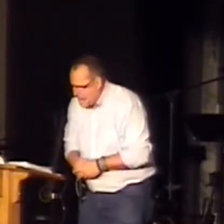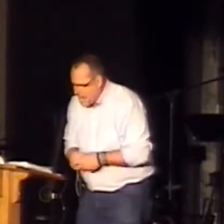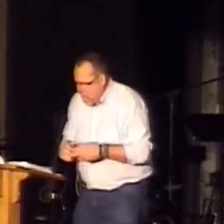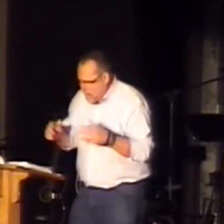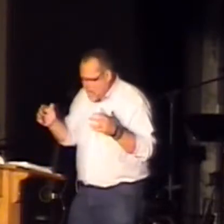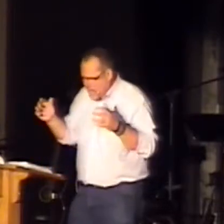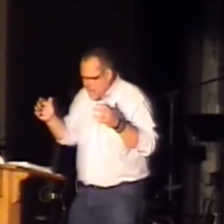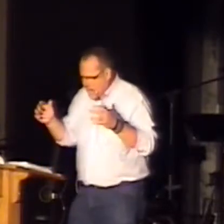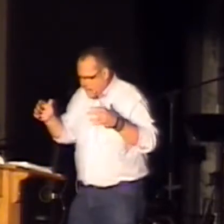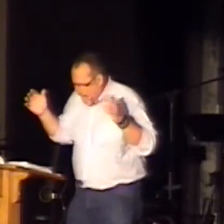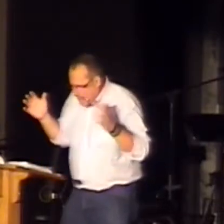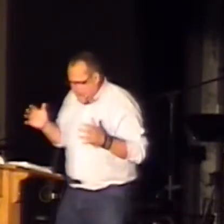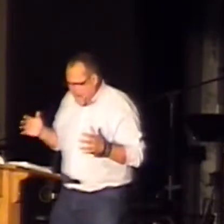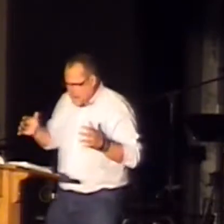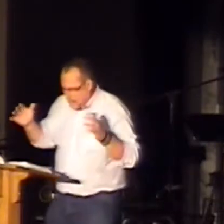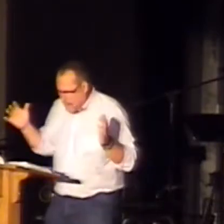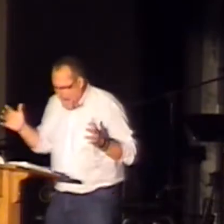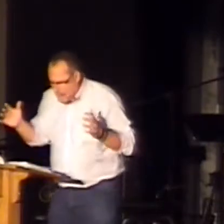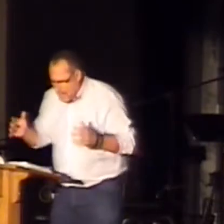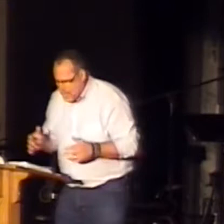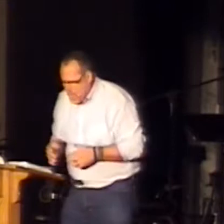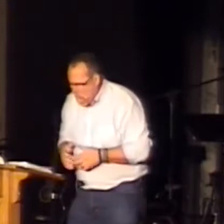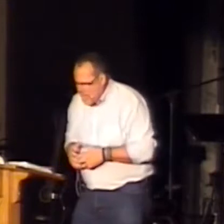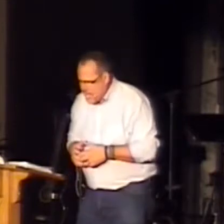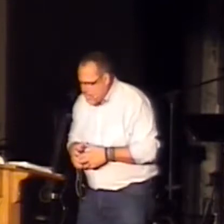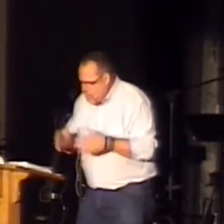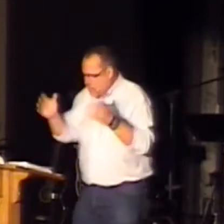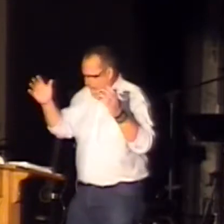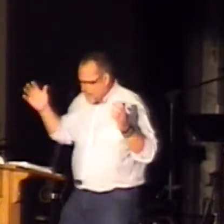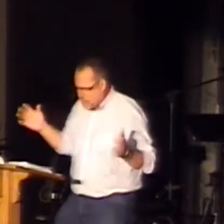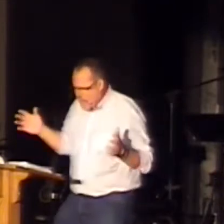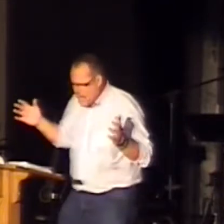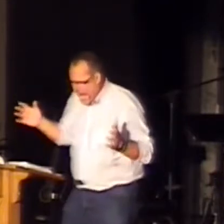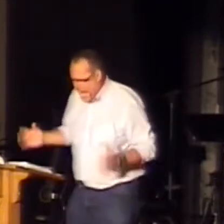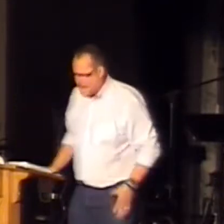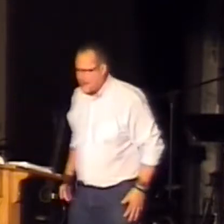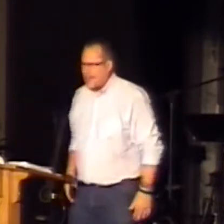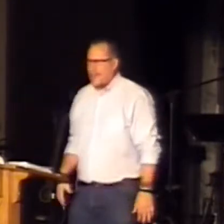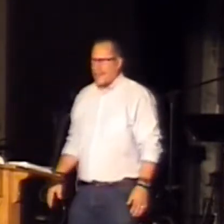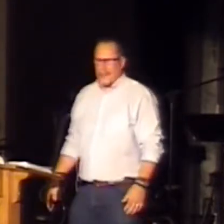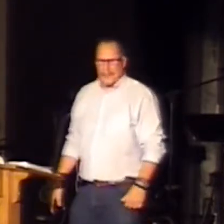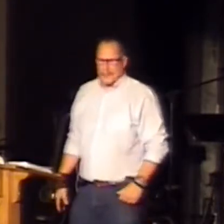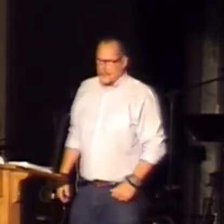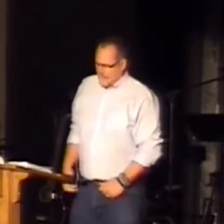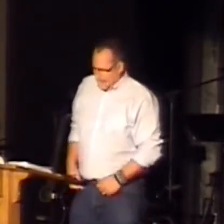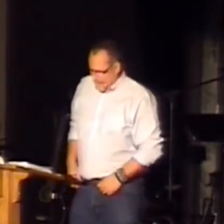to him, and nobody fought or fussed or frowned because nobody knew how to swim yet.